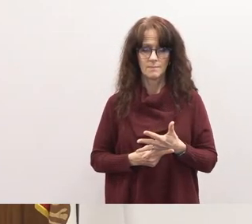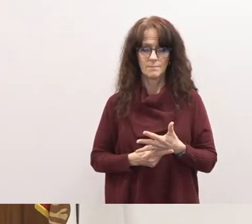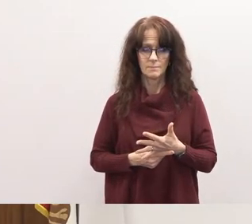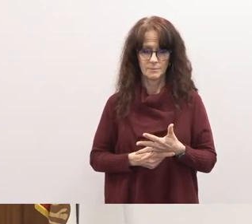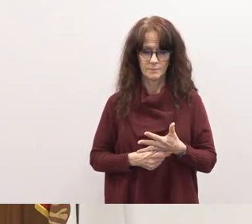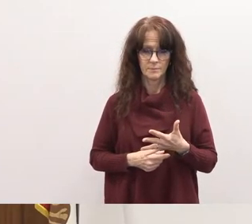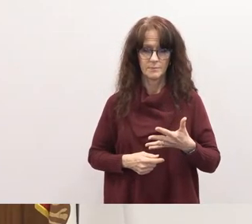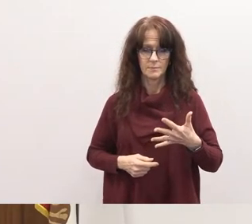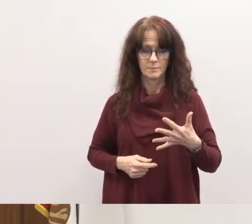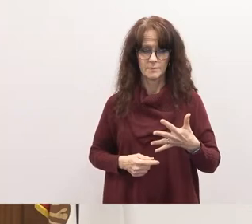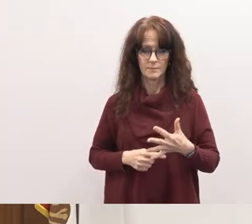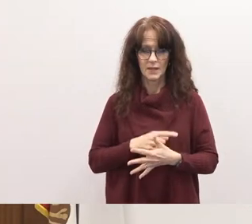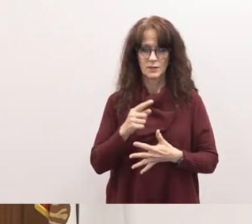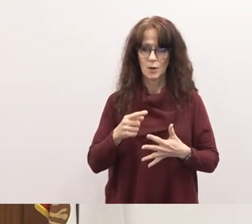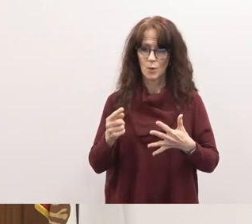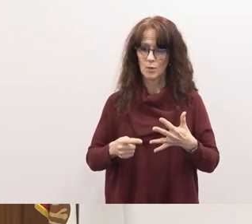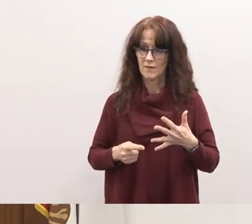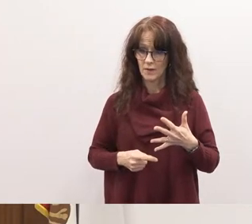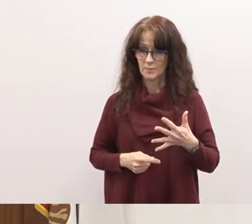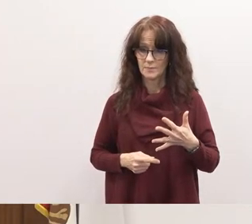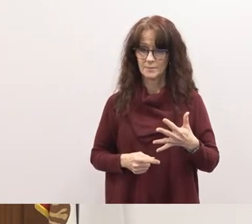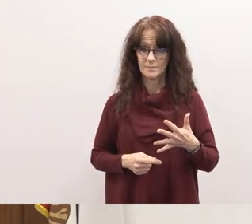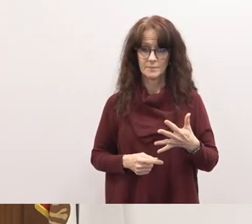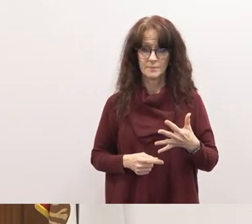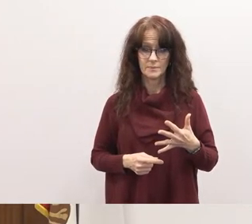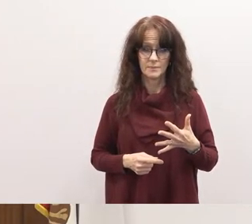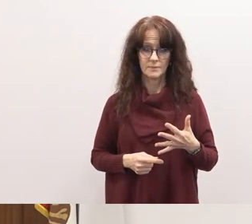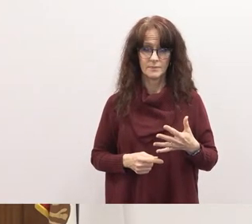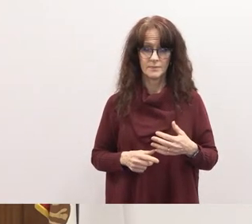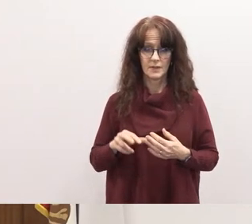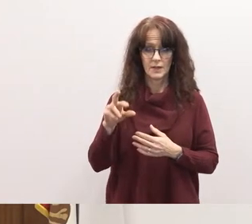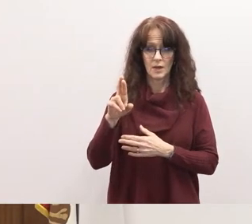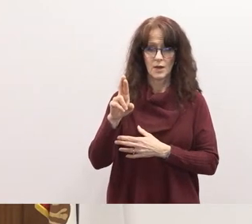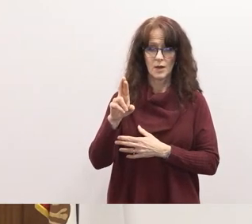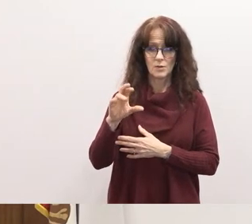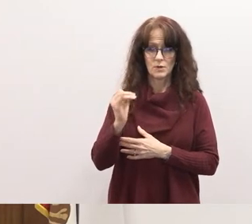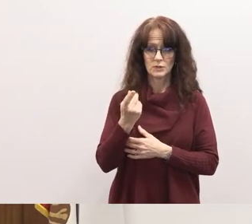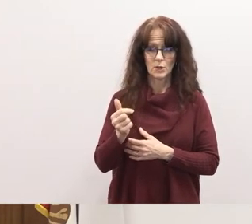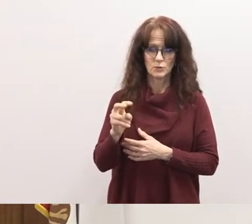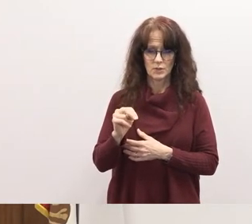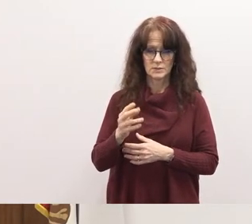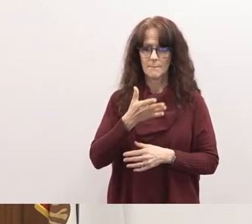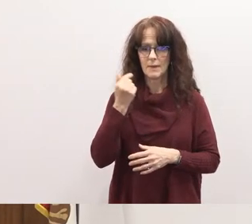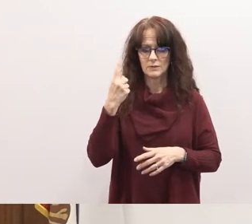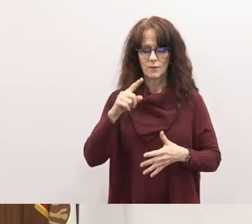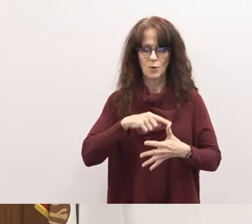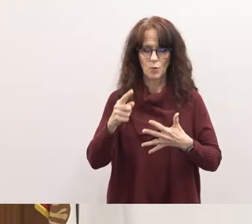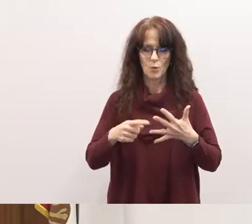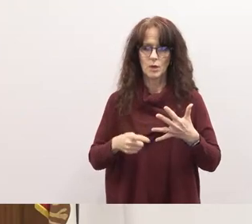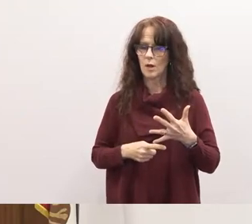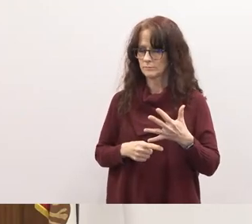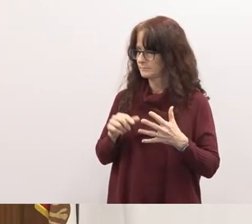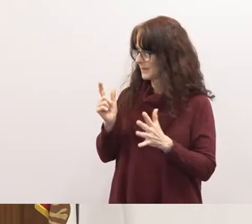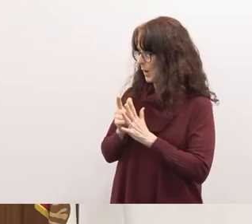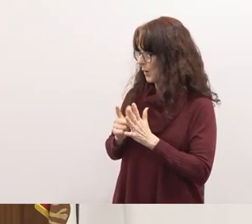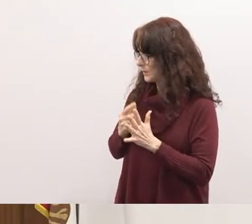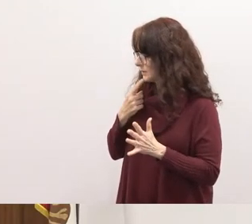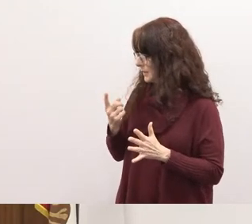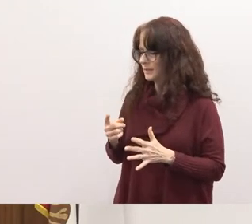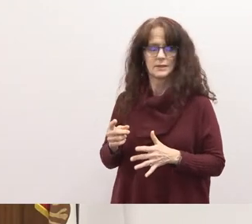Roll call vote. Oh, that's right? A roll call vote? For resolutions, it's best to do a roll call vote. Okay. So, Madam